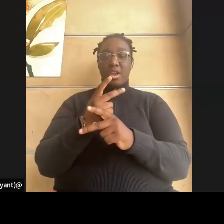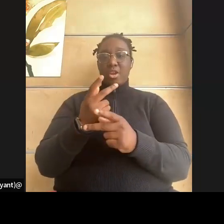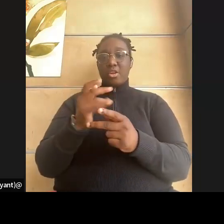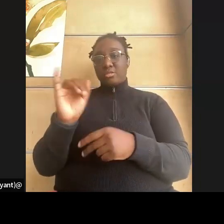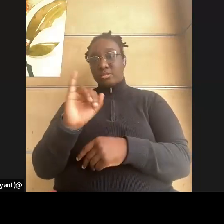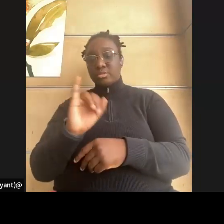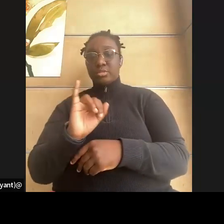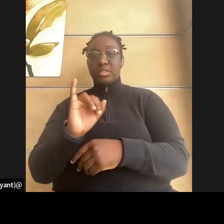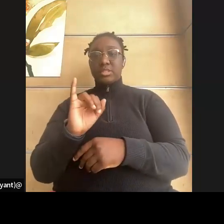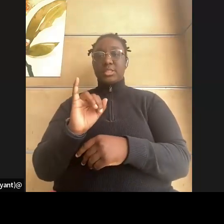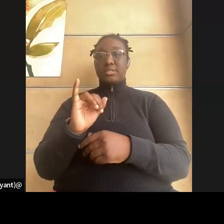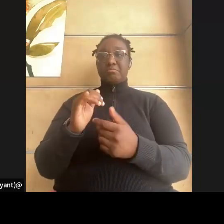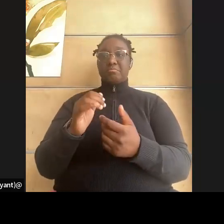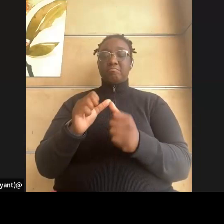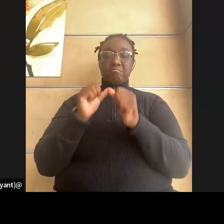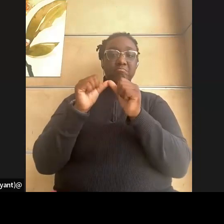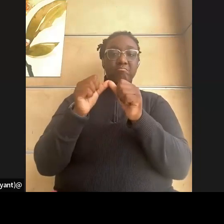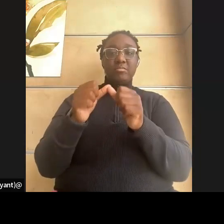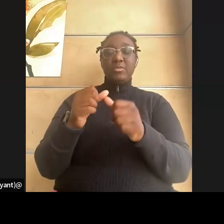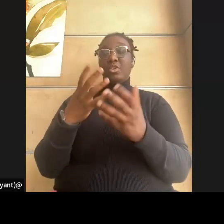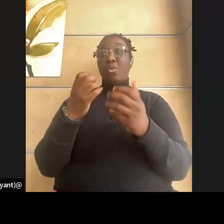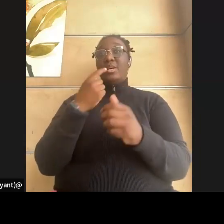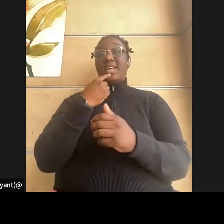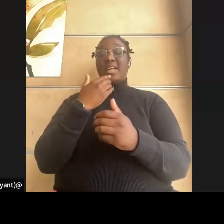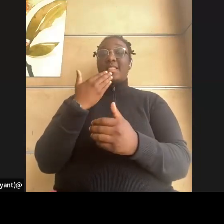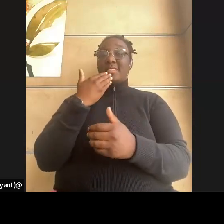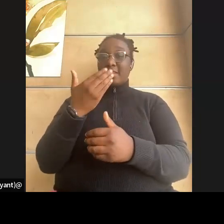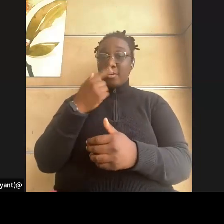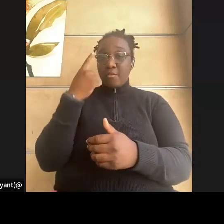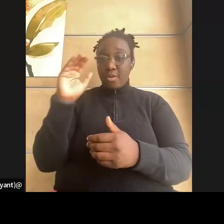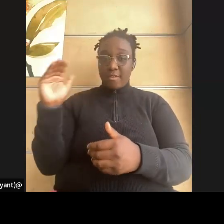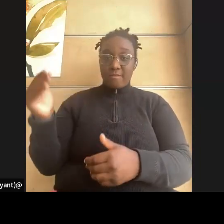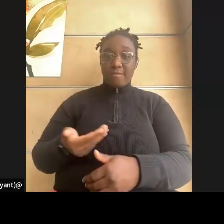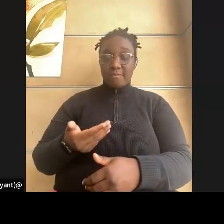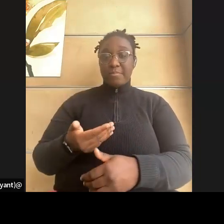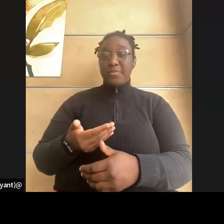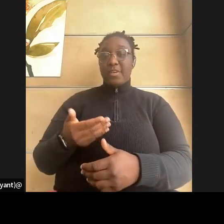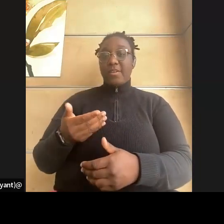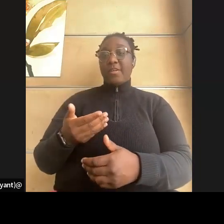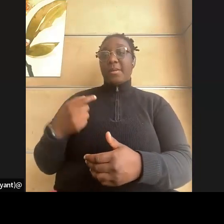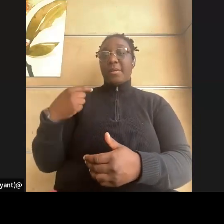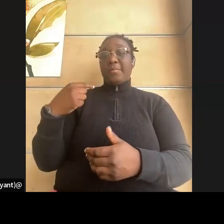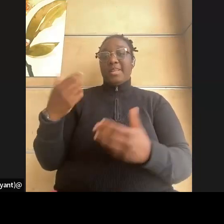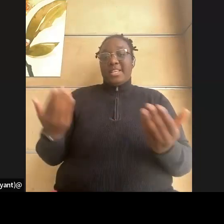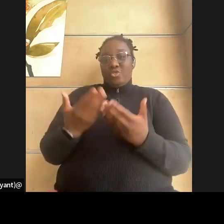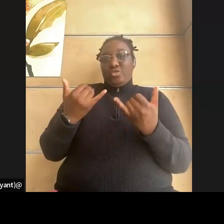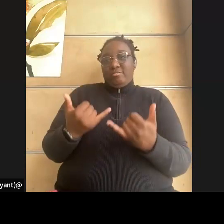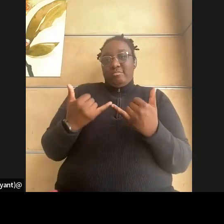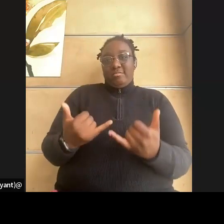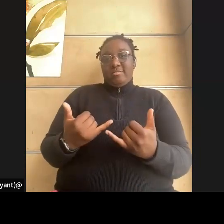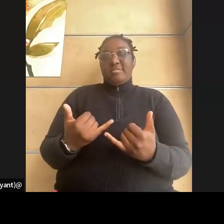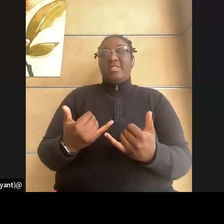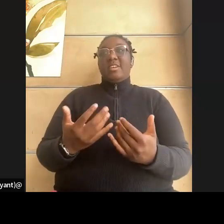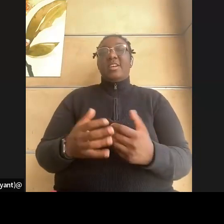I just want to say thank you for inviting me here today. It's an honor to be here and to be included in the digital equity